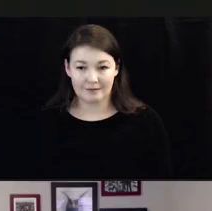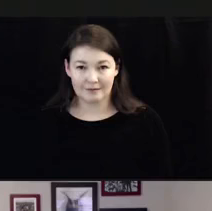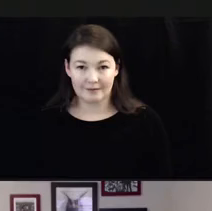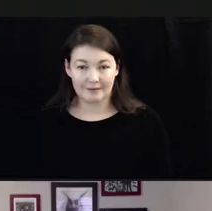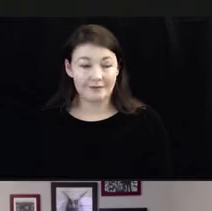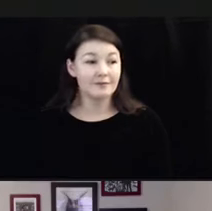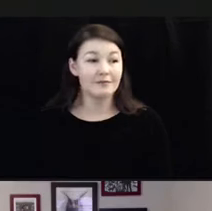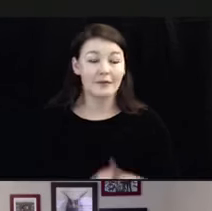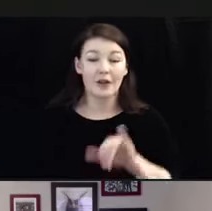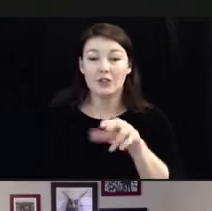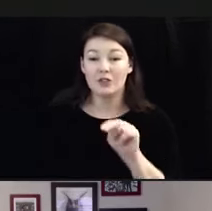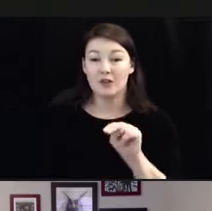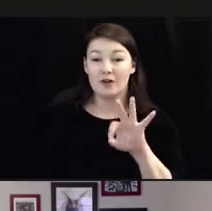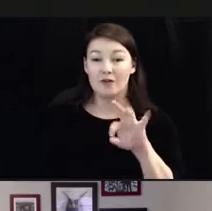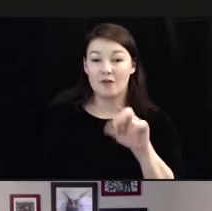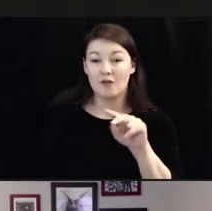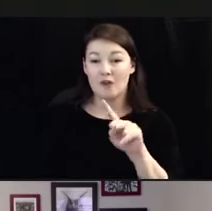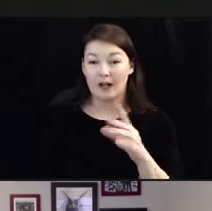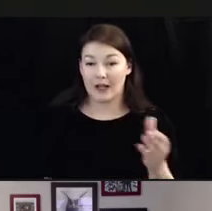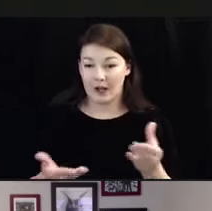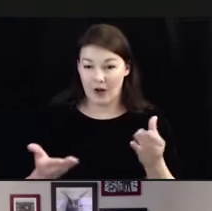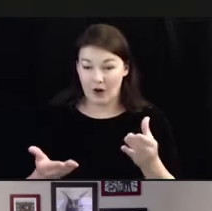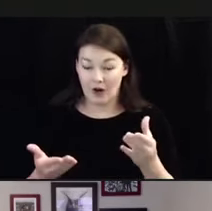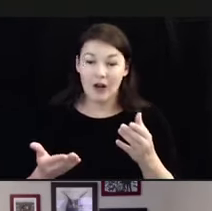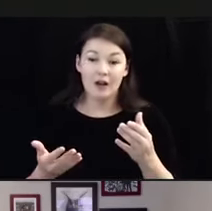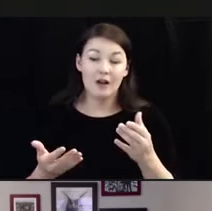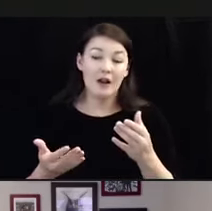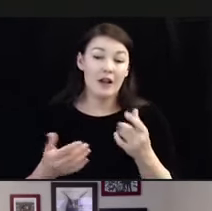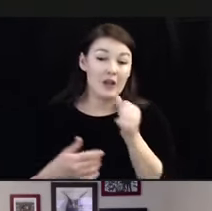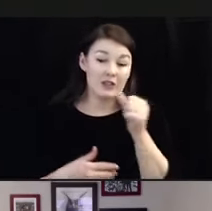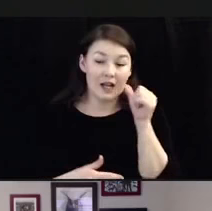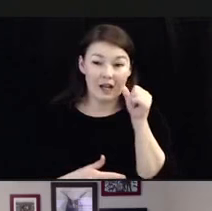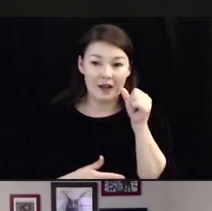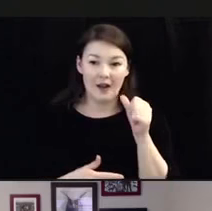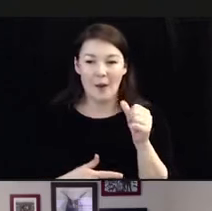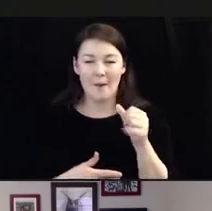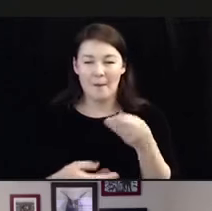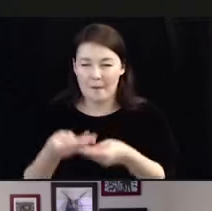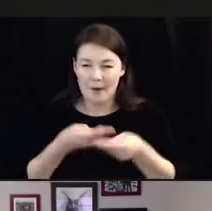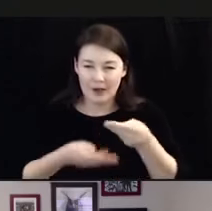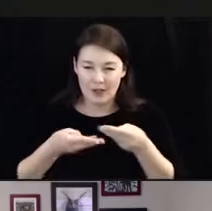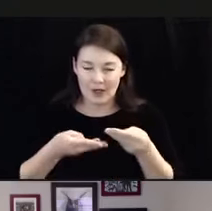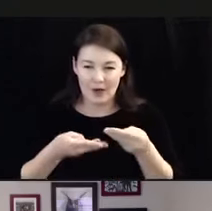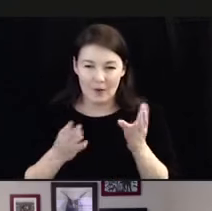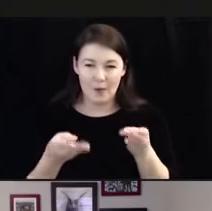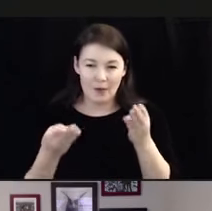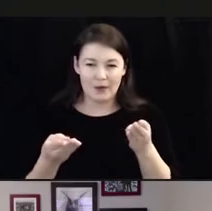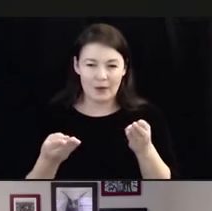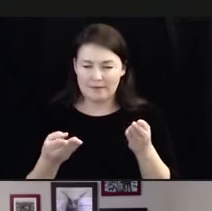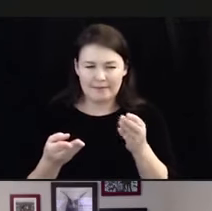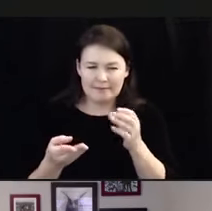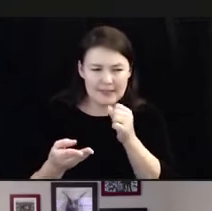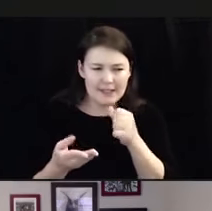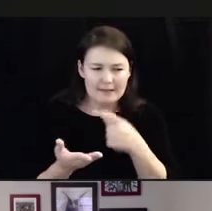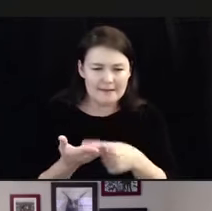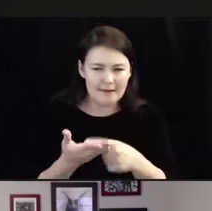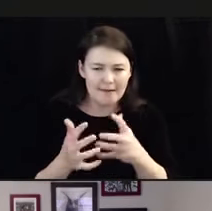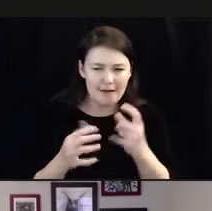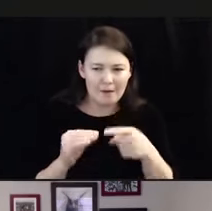Governor John Frank here. Yesterday in your budget proposal, we didn't talk much about COVID. I didn't hear that in some of your